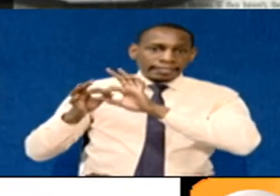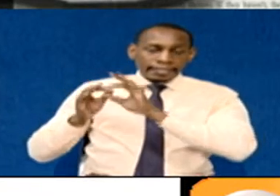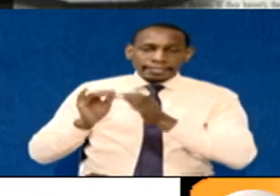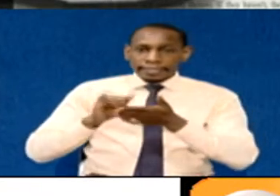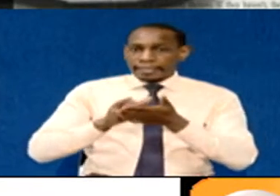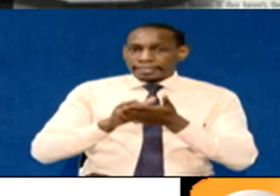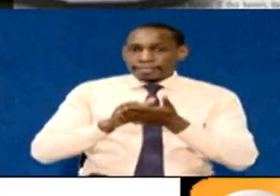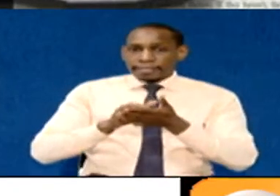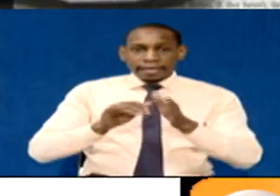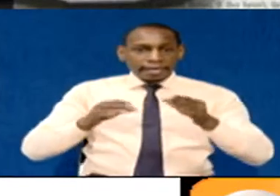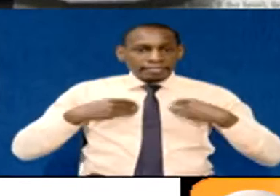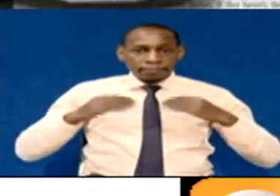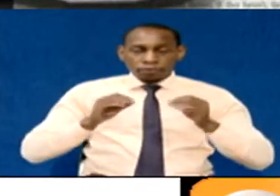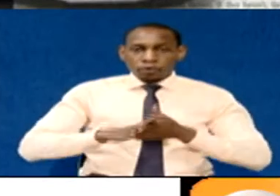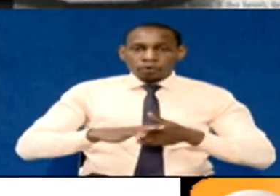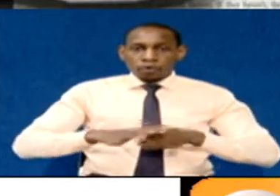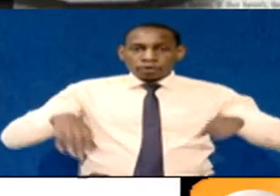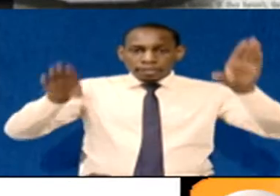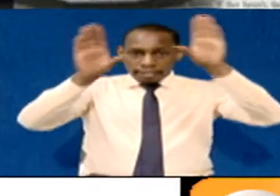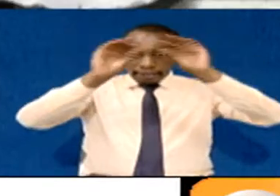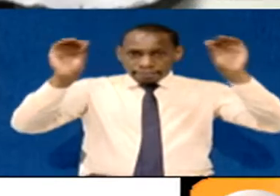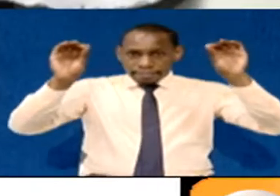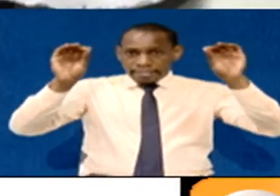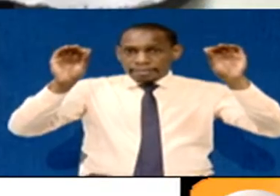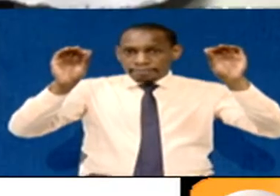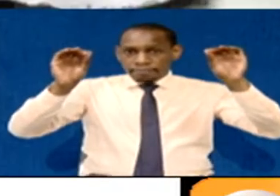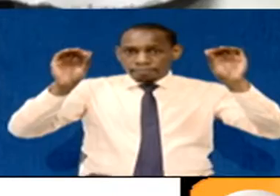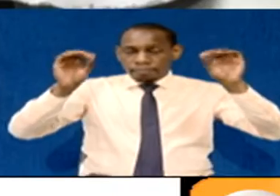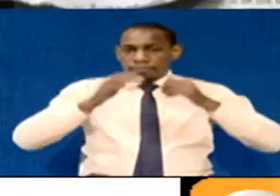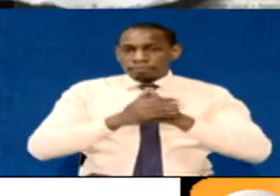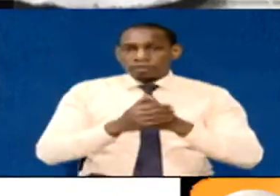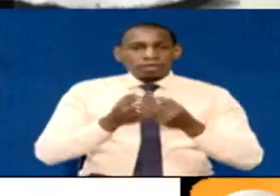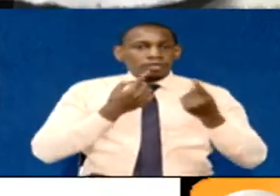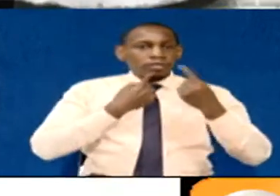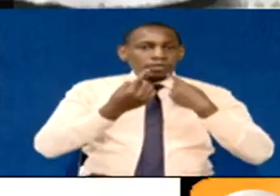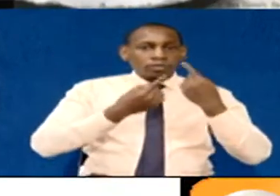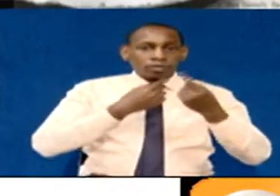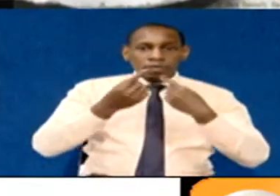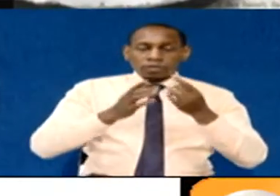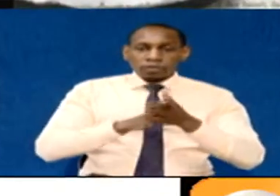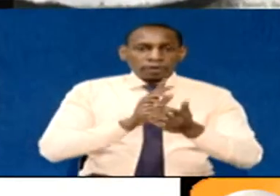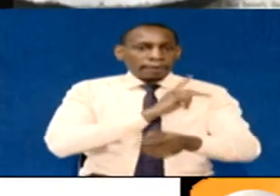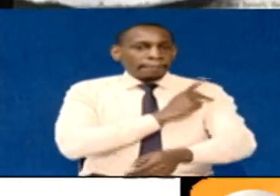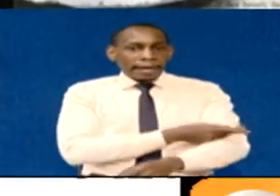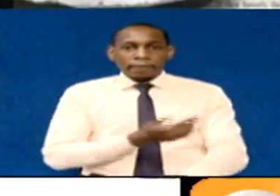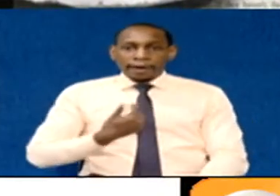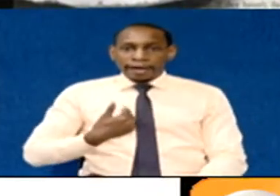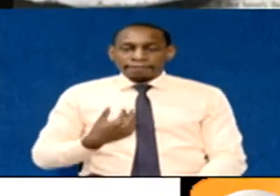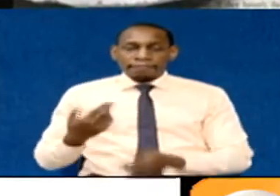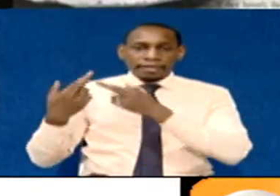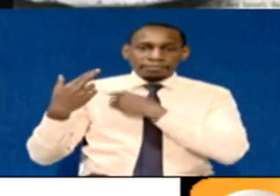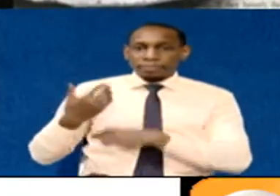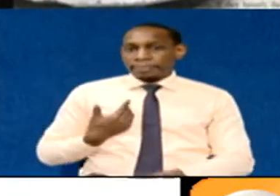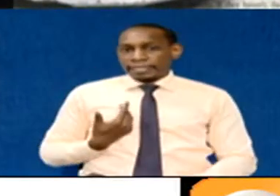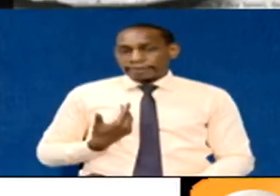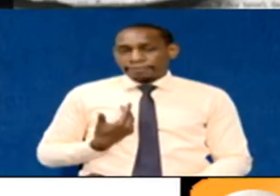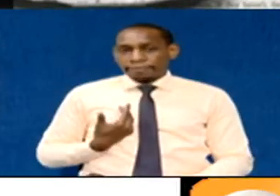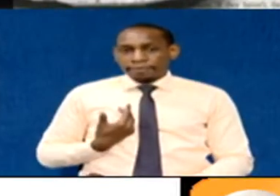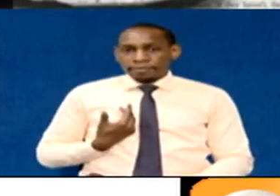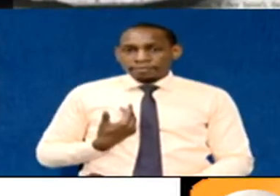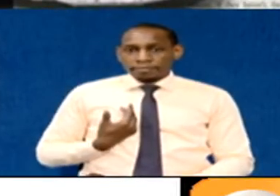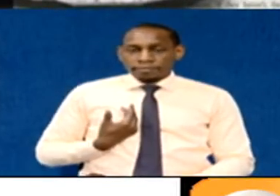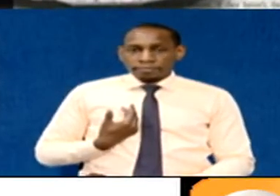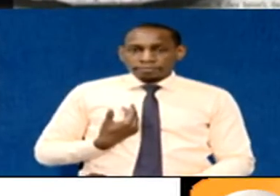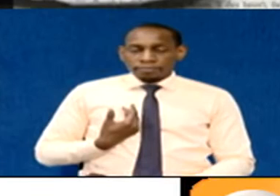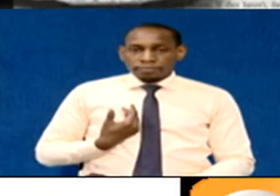that don't really allow the president to talk about his powers, his responsibilities, or